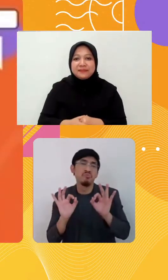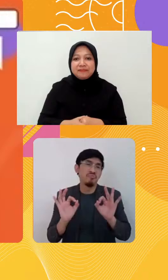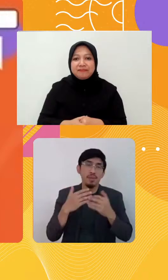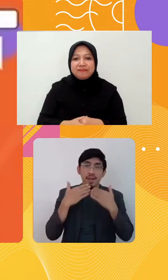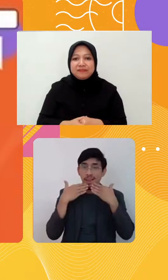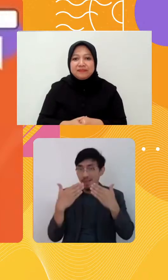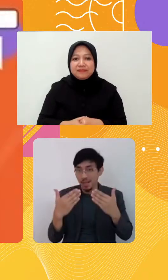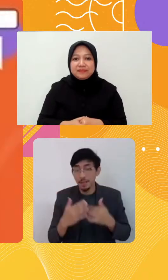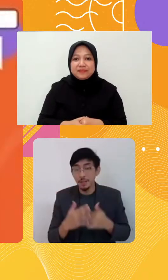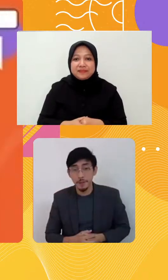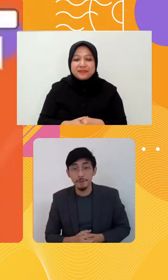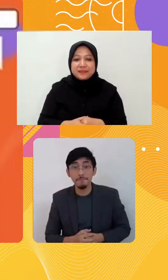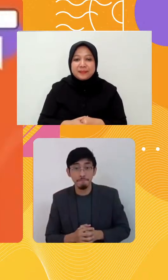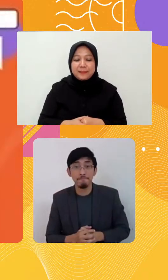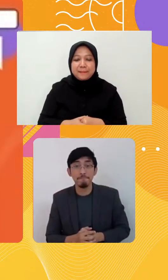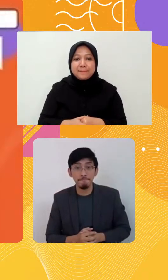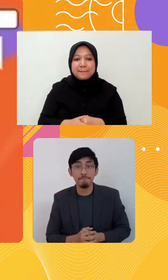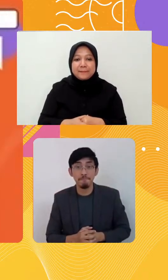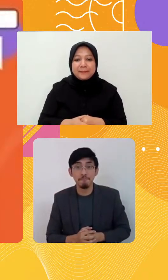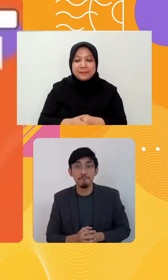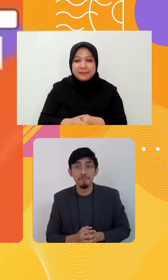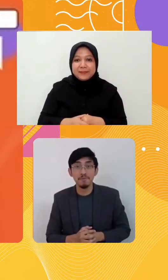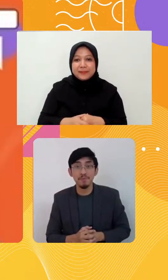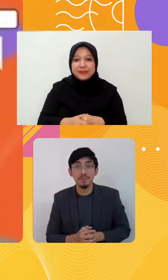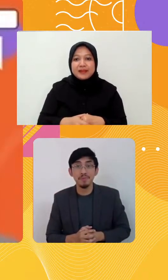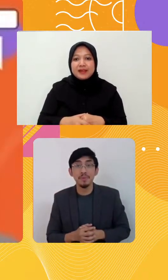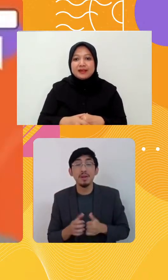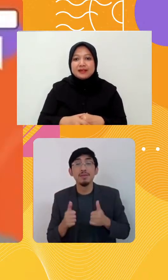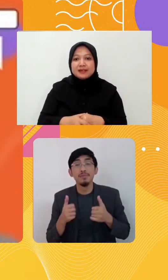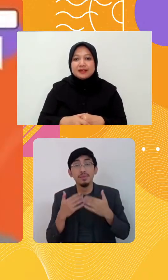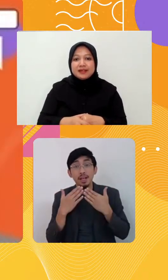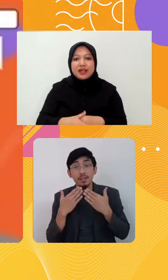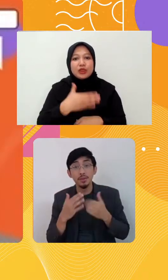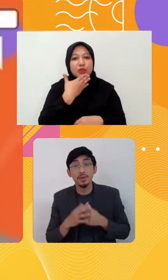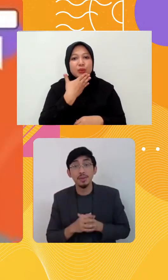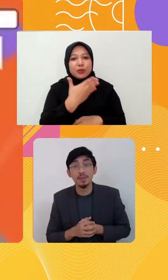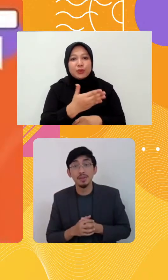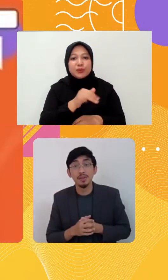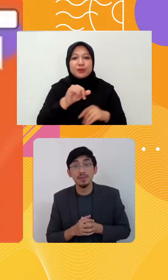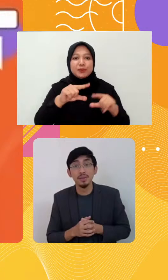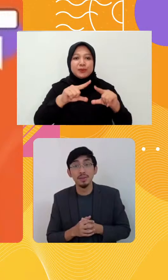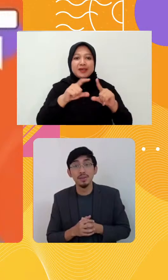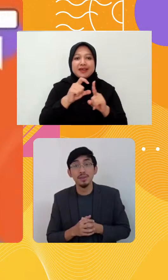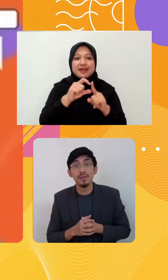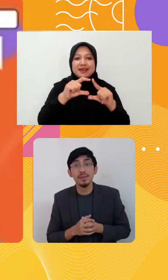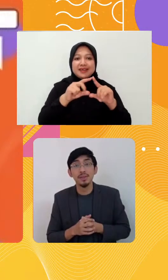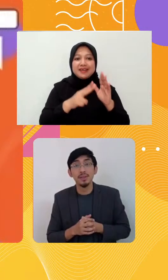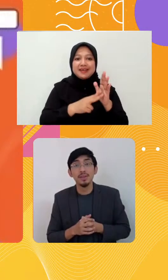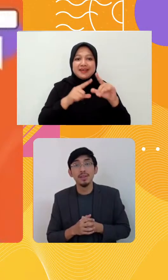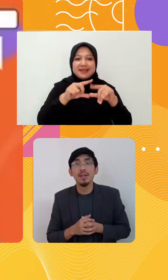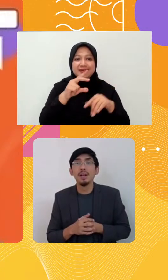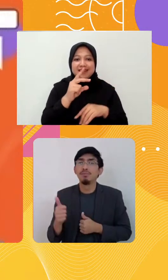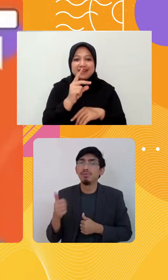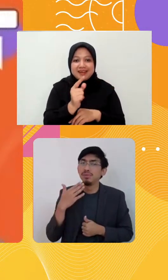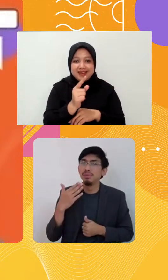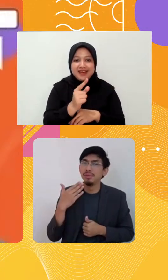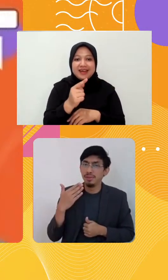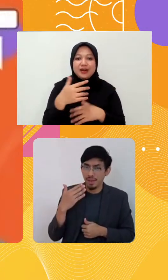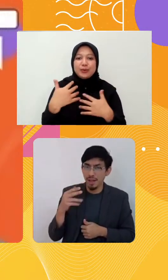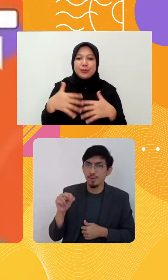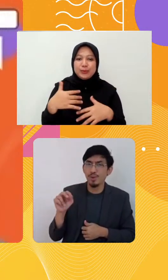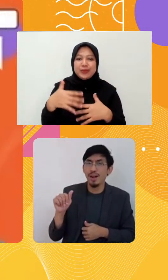Yeah, thank you very much, Danar. I think that's quite insightful for us, for